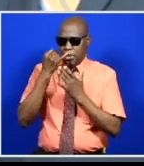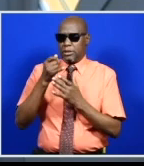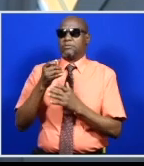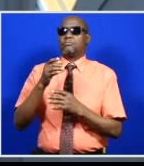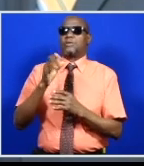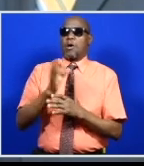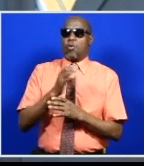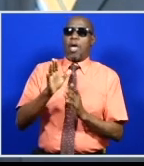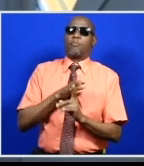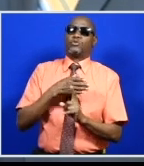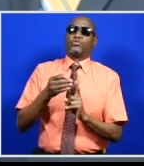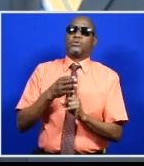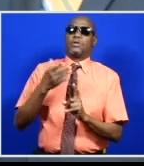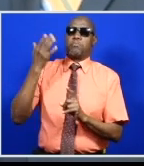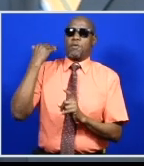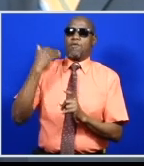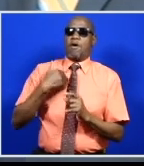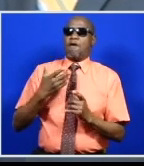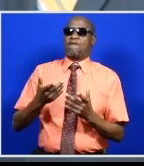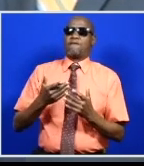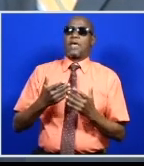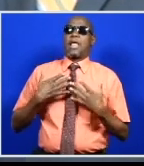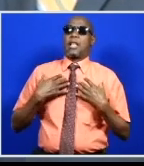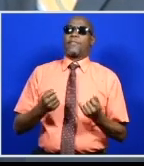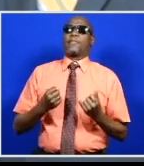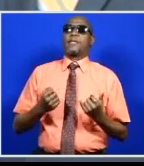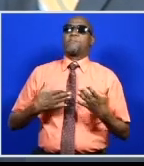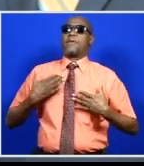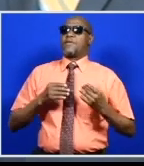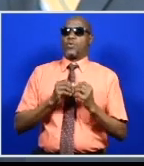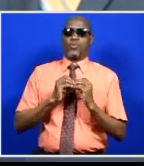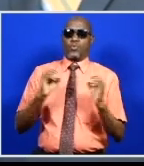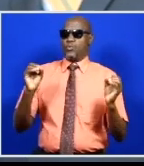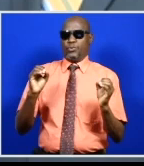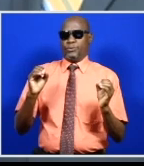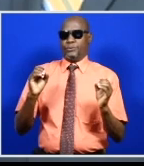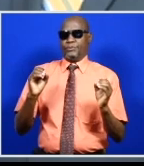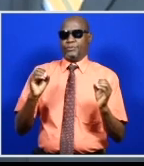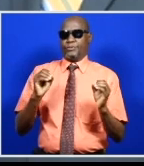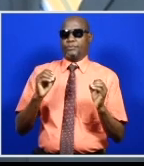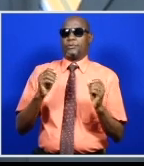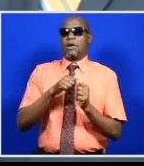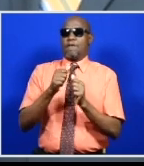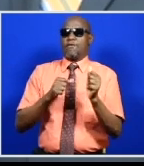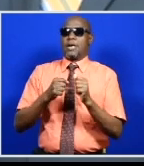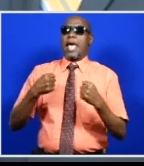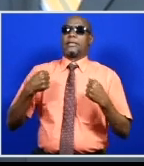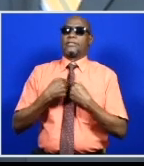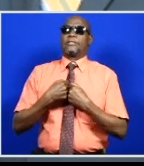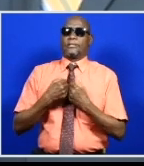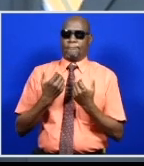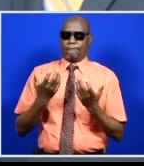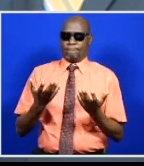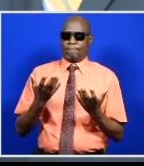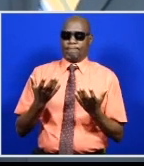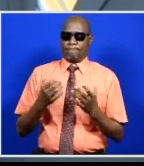the past resulted in unhealthy habits, diseases and unavoidable accidents. In addition, we